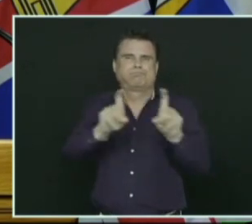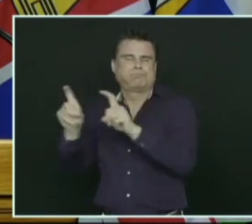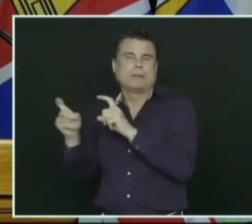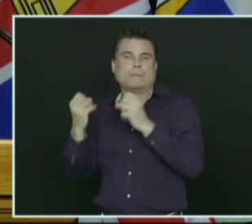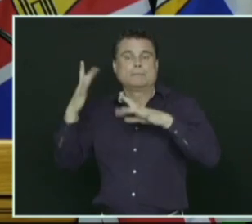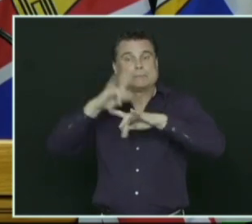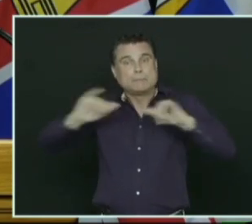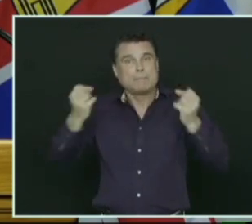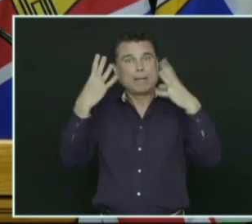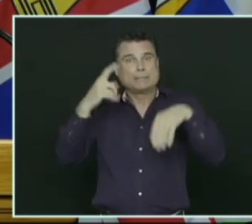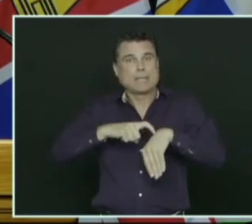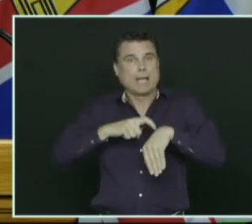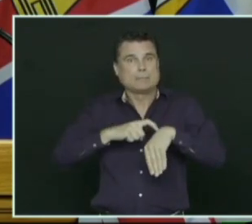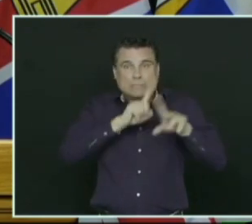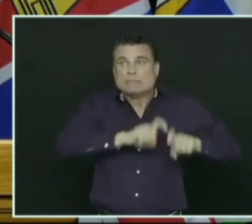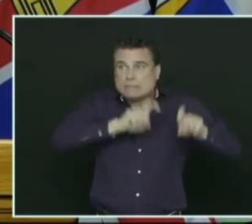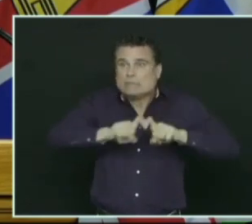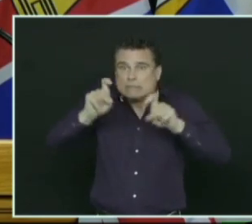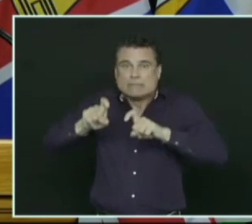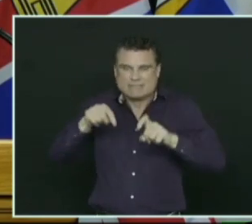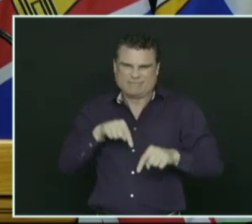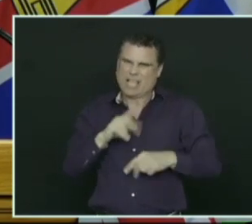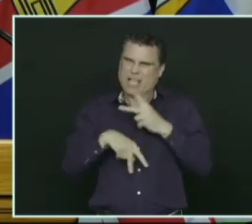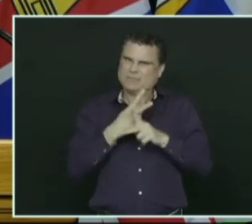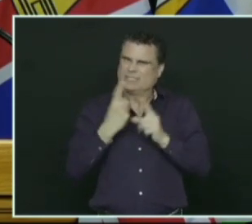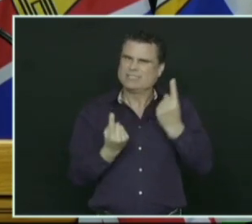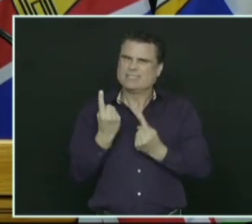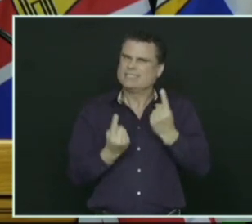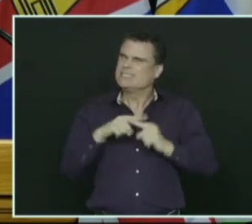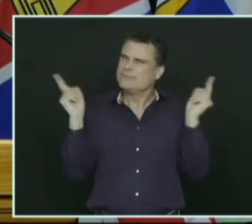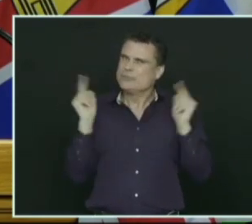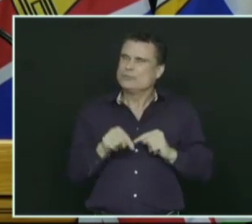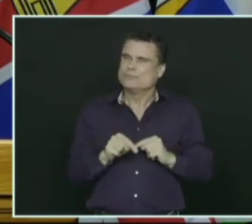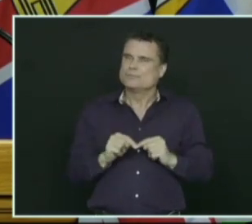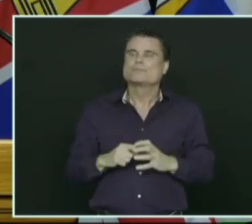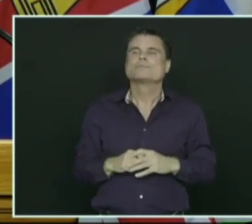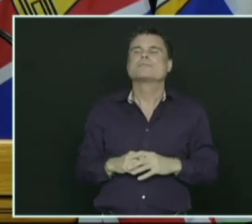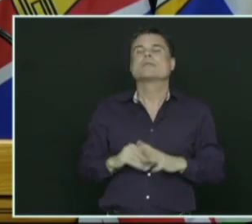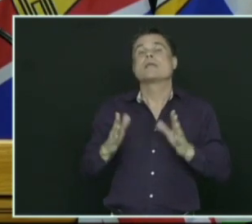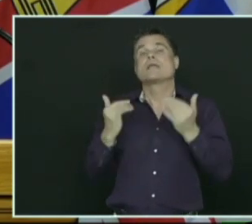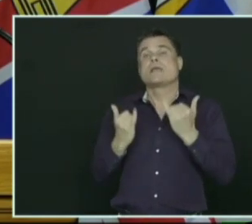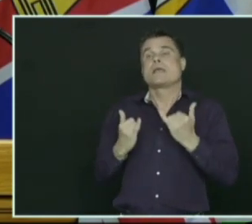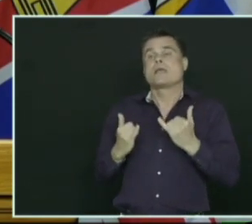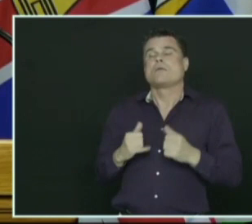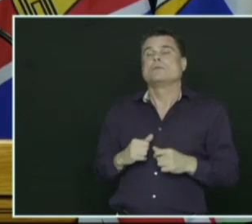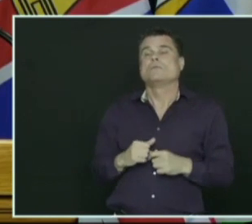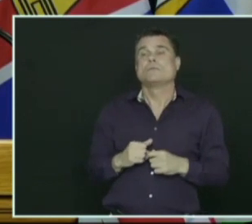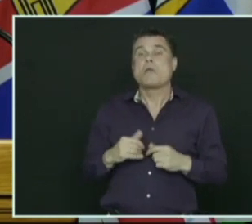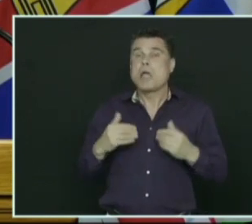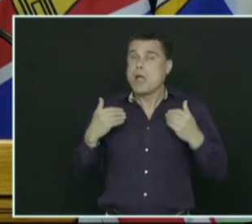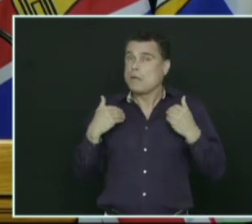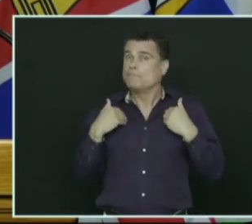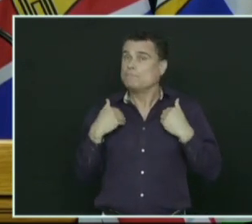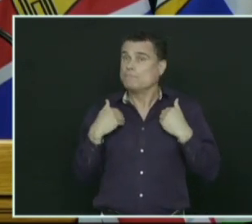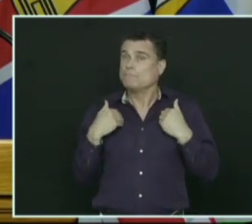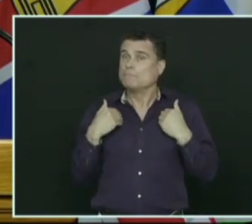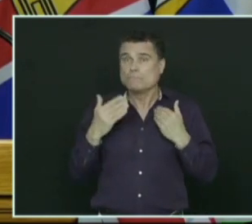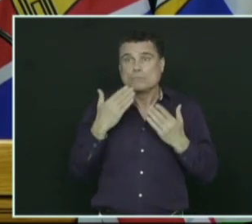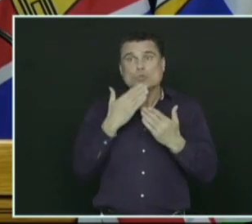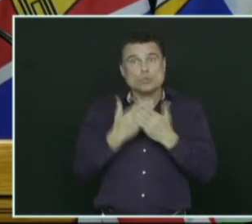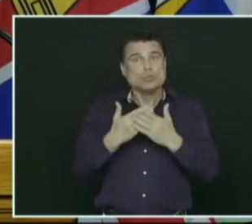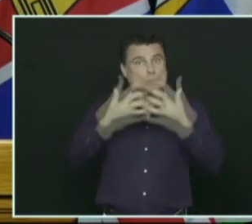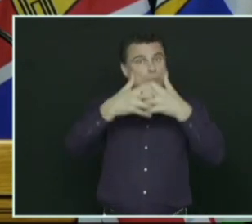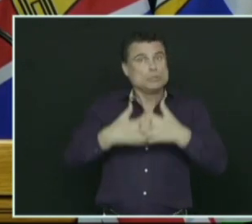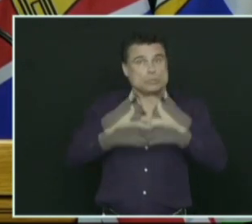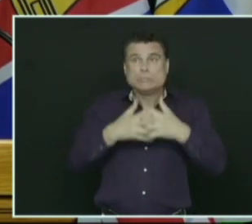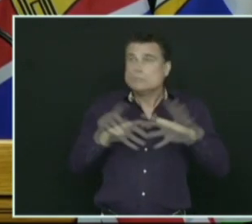how we can use it to support our measures going forward. So those are the 2 areas that we're working on right now. Okay, next question